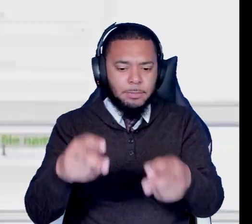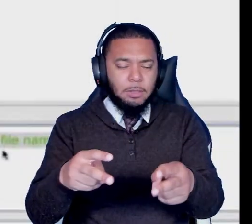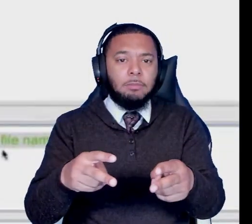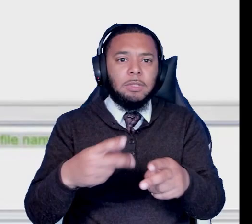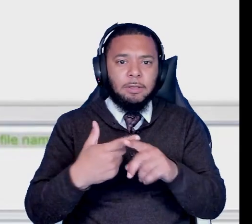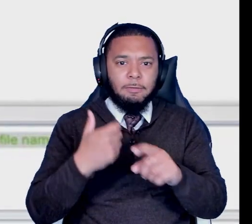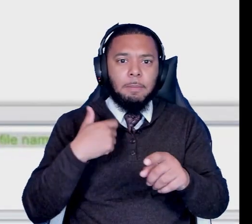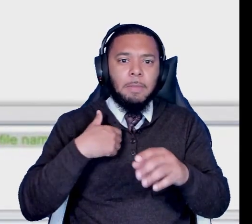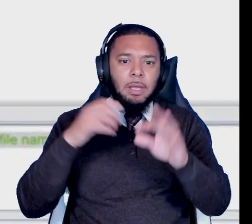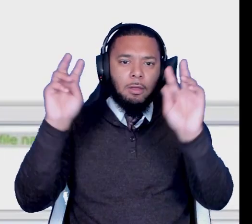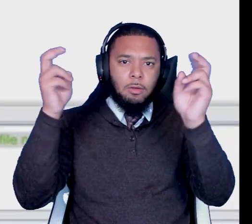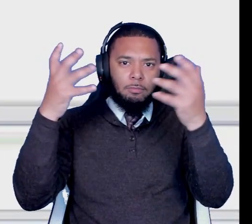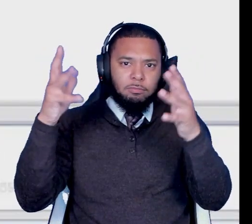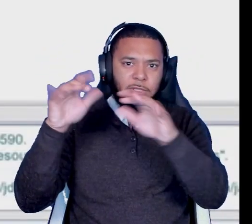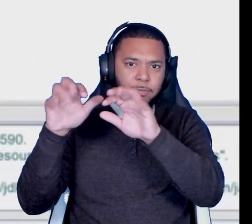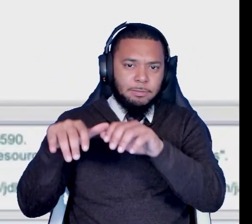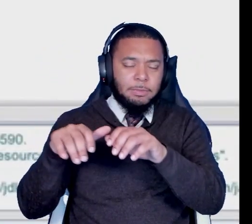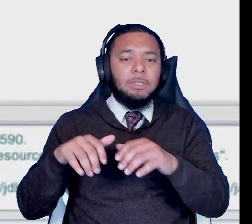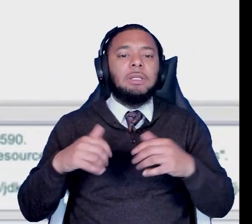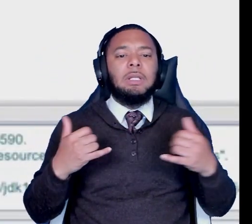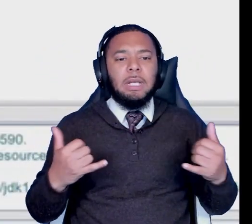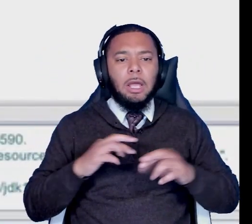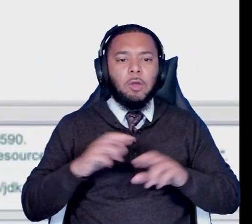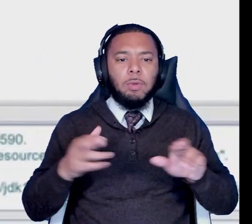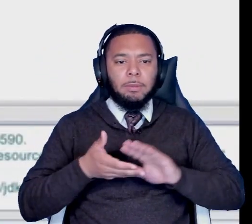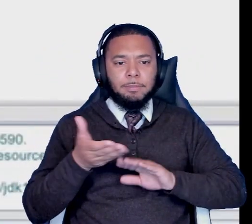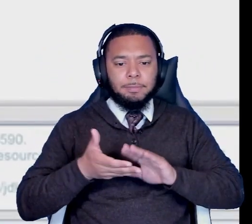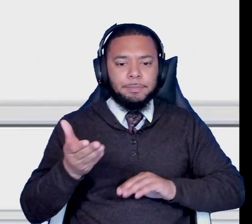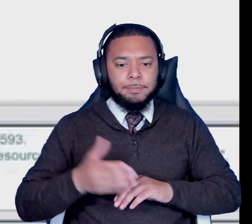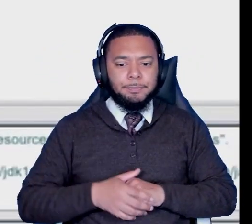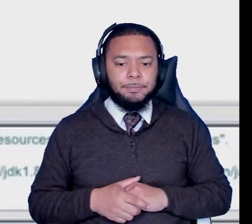.java extension. Now we're ready to run.